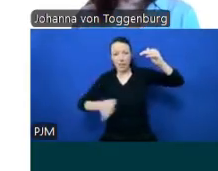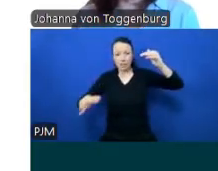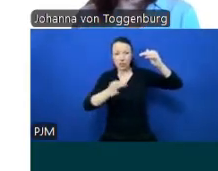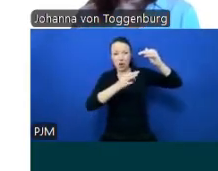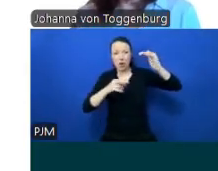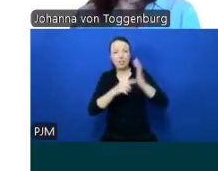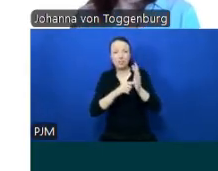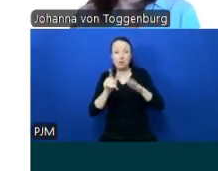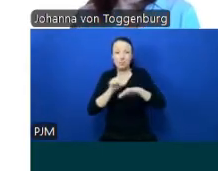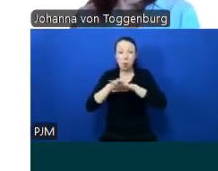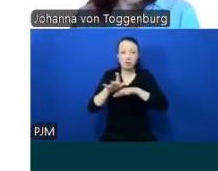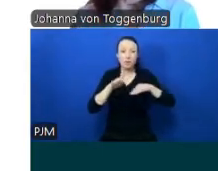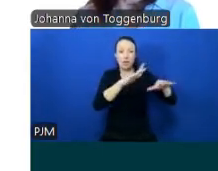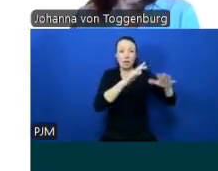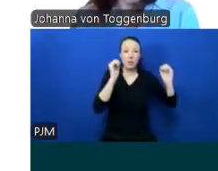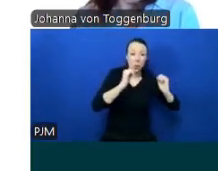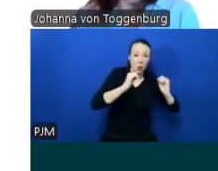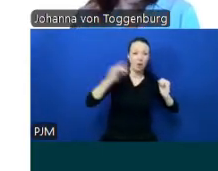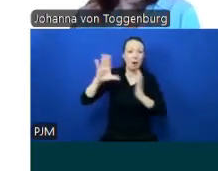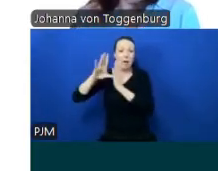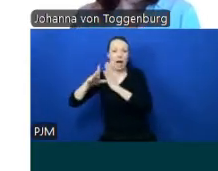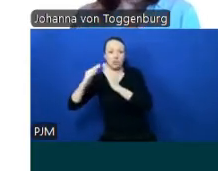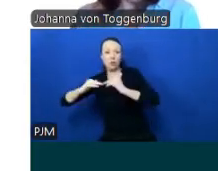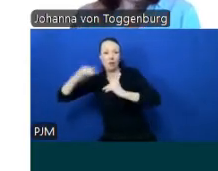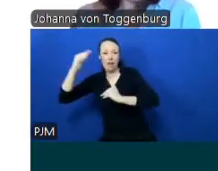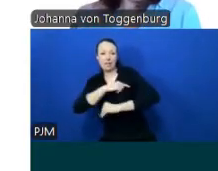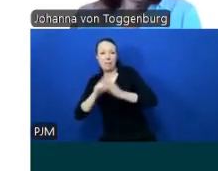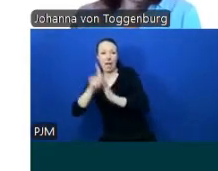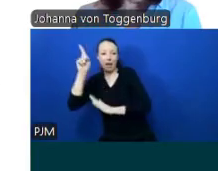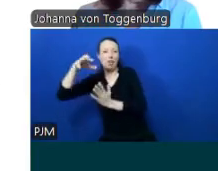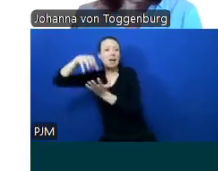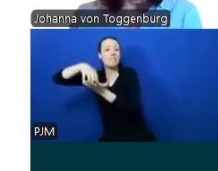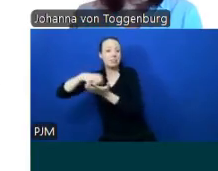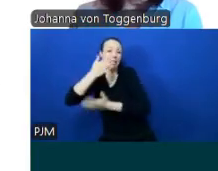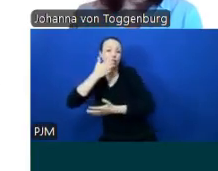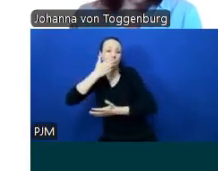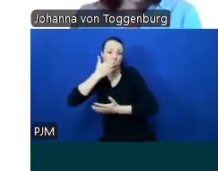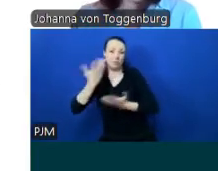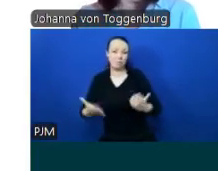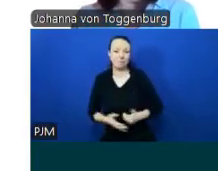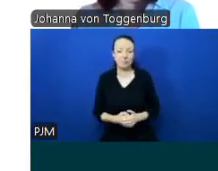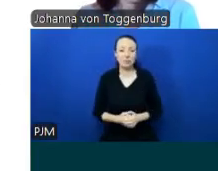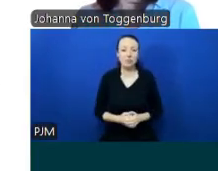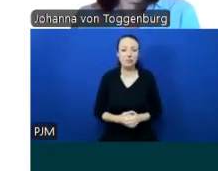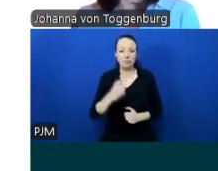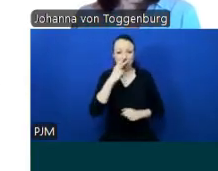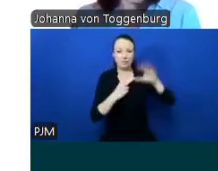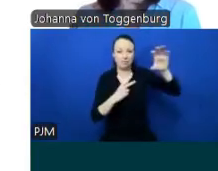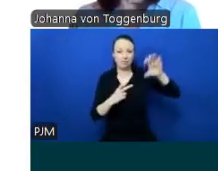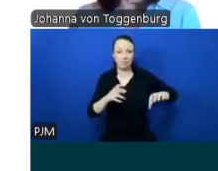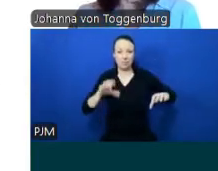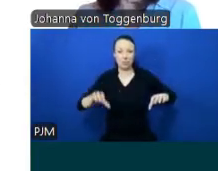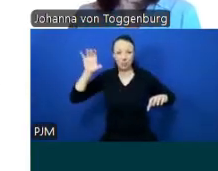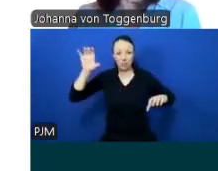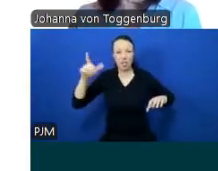in the city. And these 4, if you like, communities in the agglomeration that we looked at,